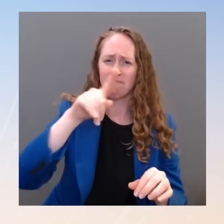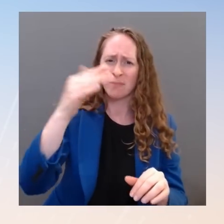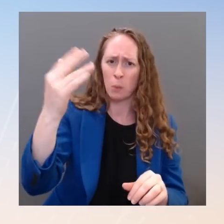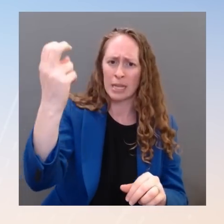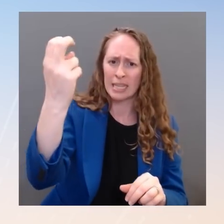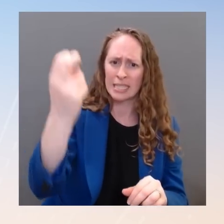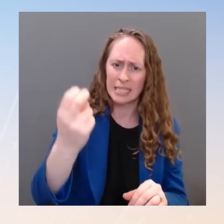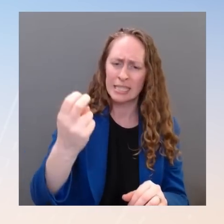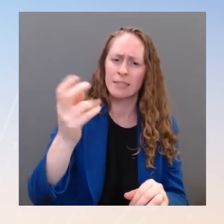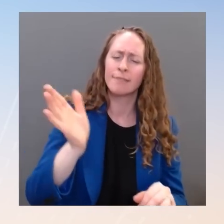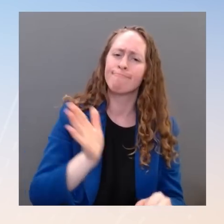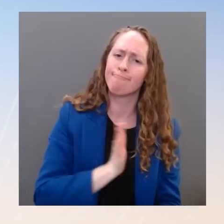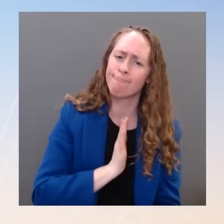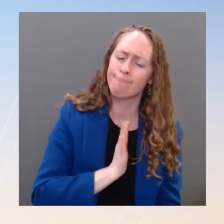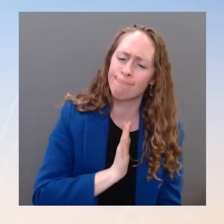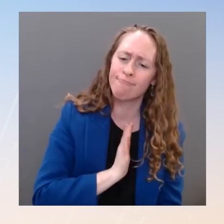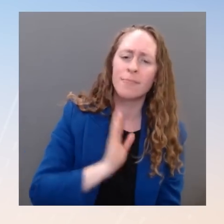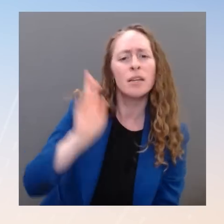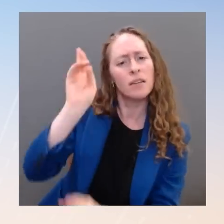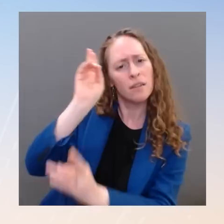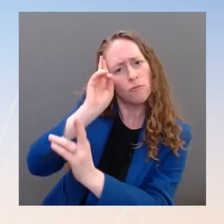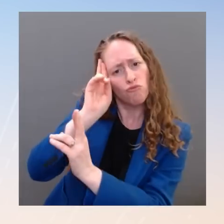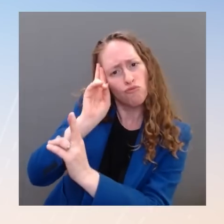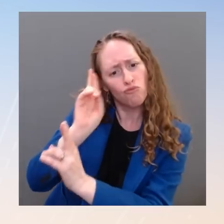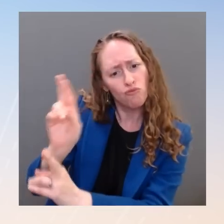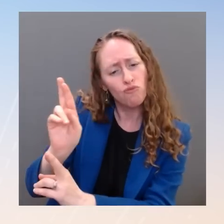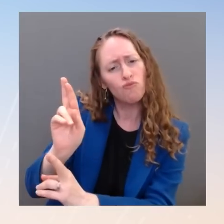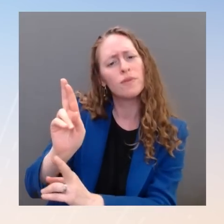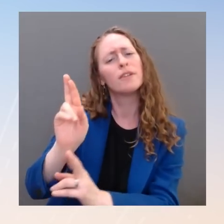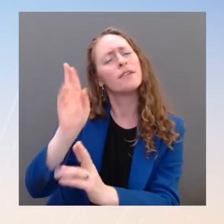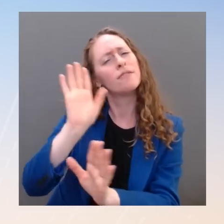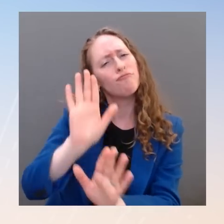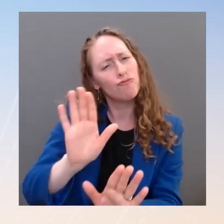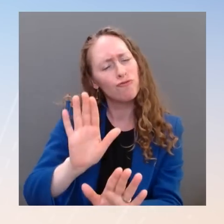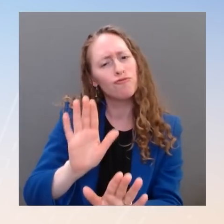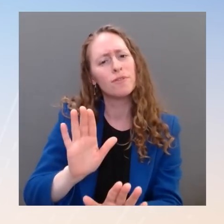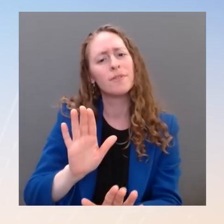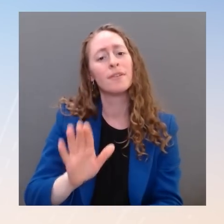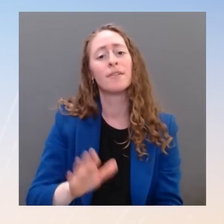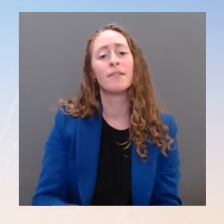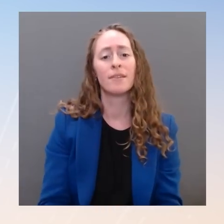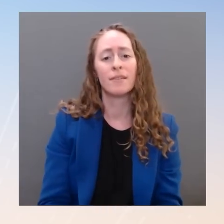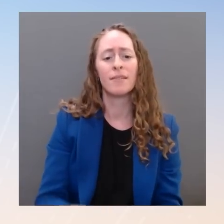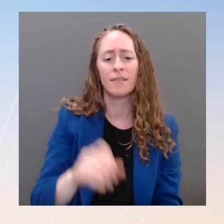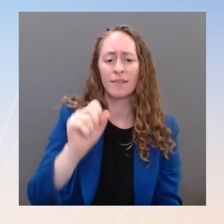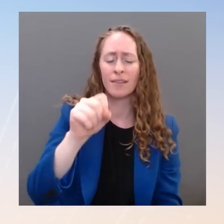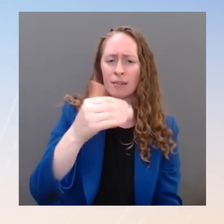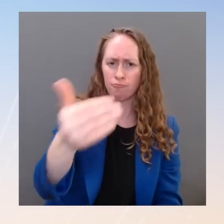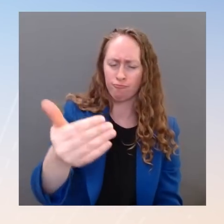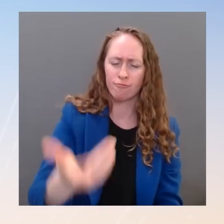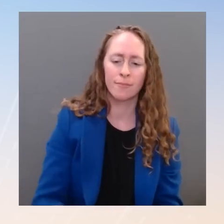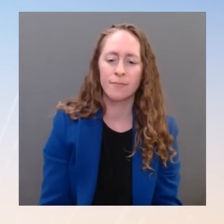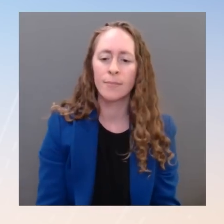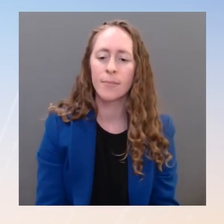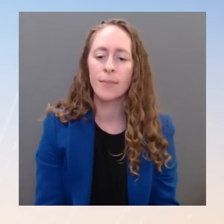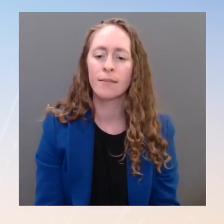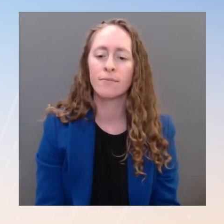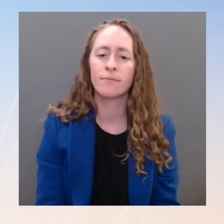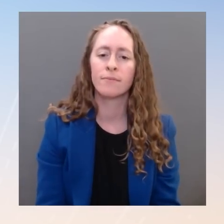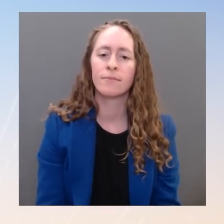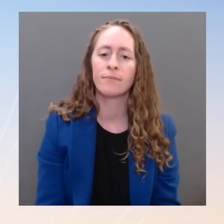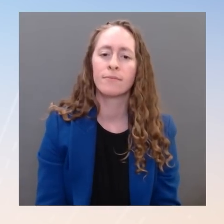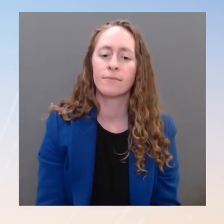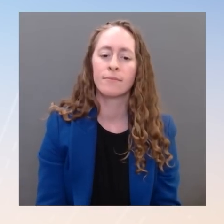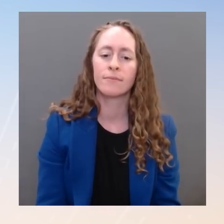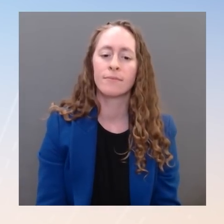Go ahead, sir. I think he's the next question. Go ahead. Title X clinic okay, so on, not okay. getting an abortion. On